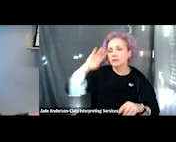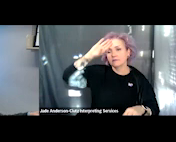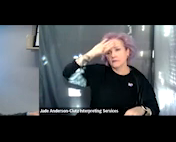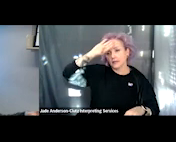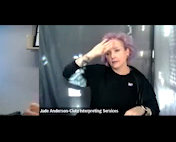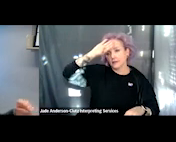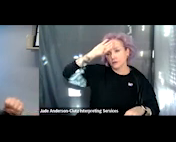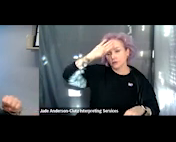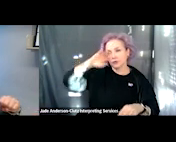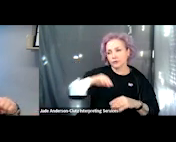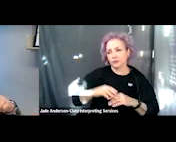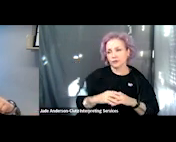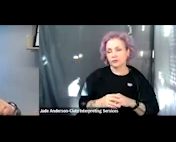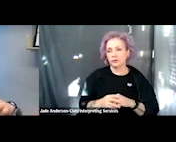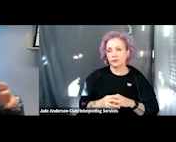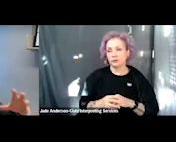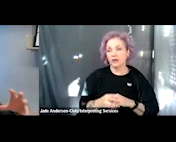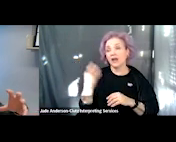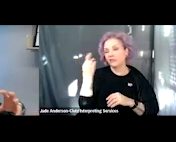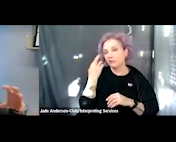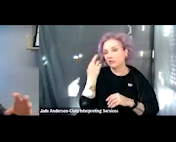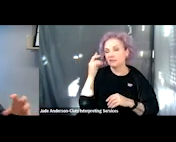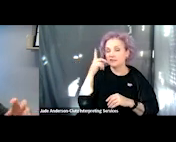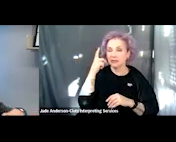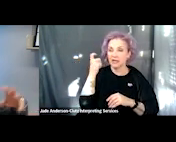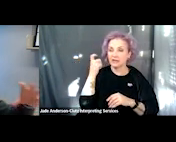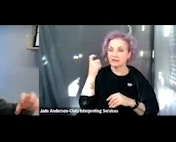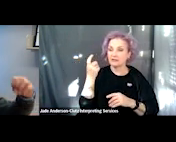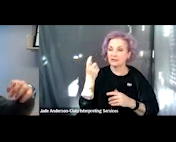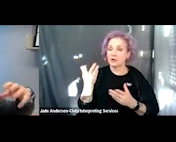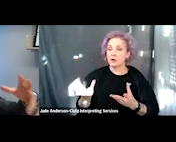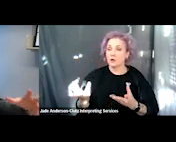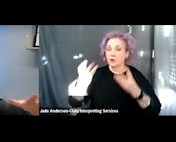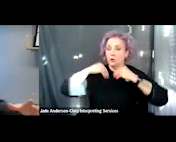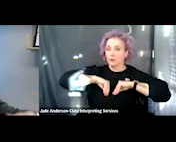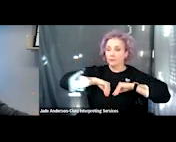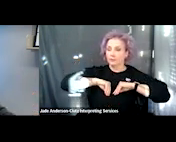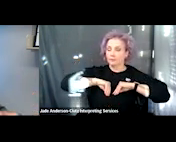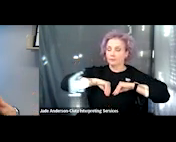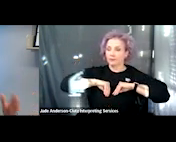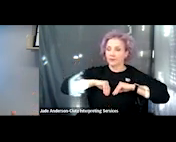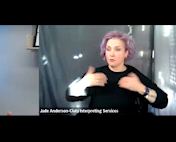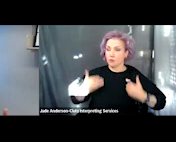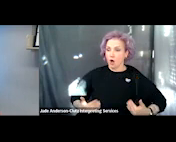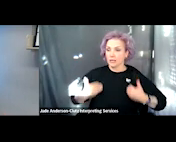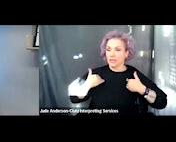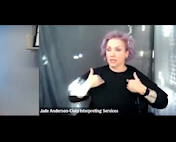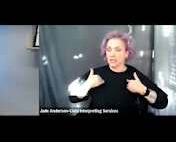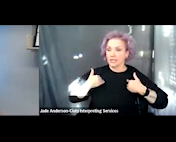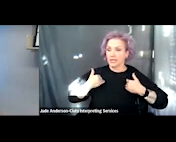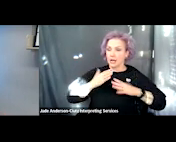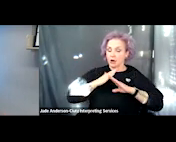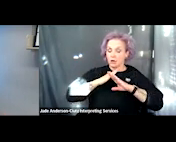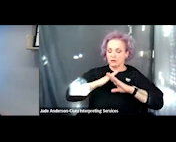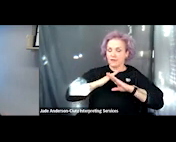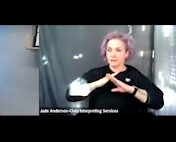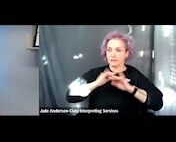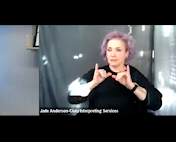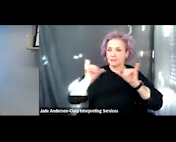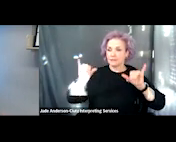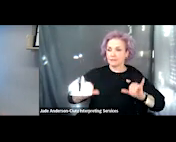different infections. And so fever is caused by some of these, what I mentioned is these inflammatory markers, the